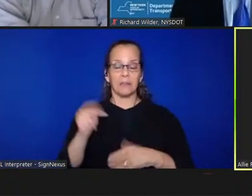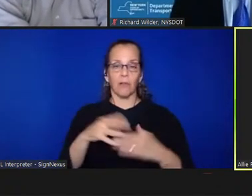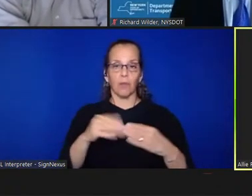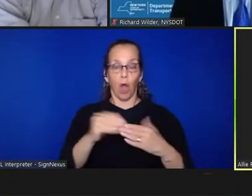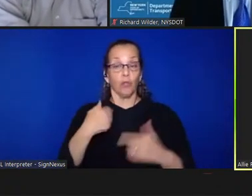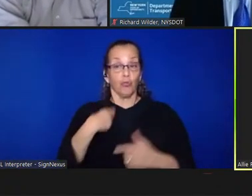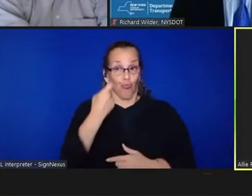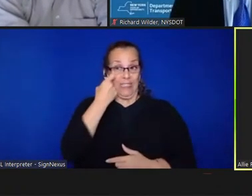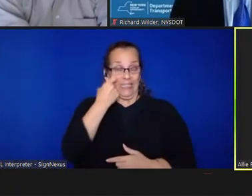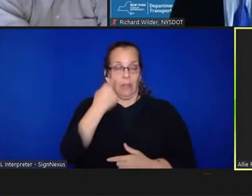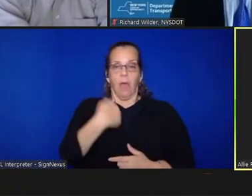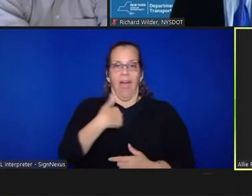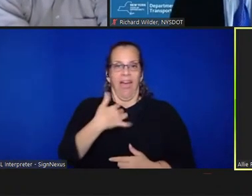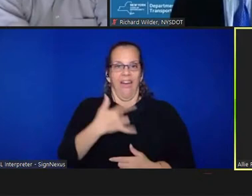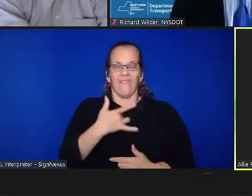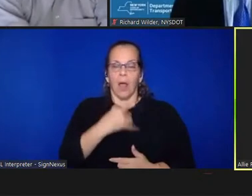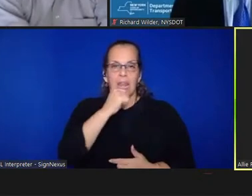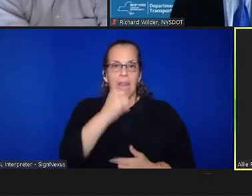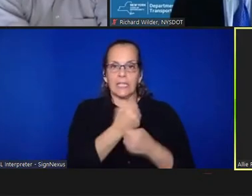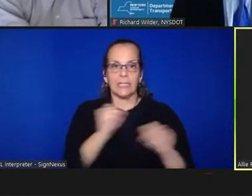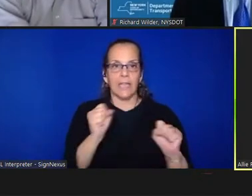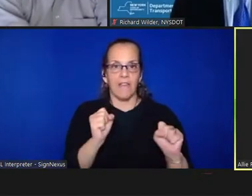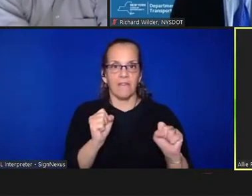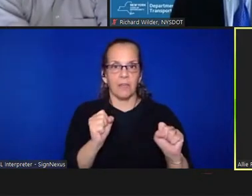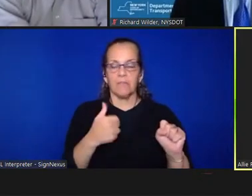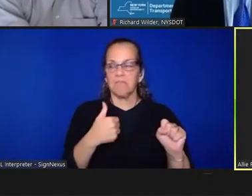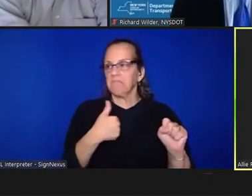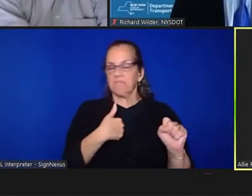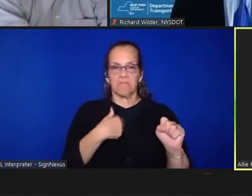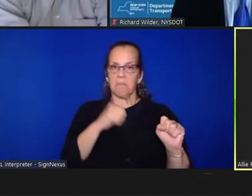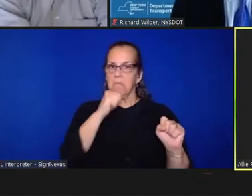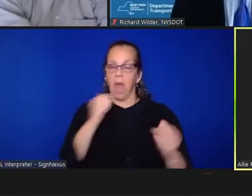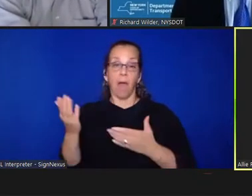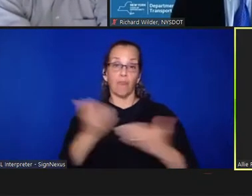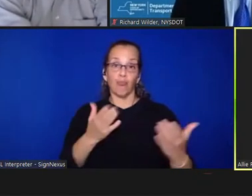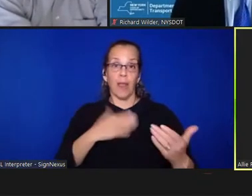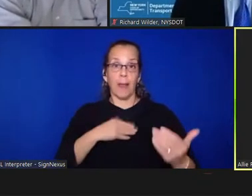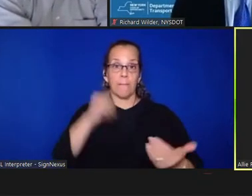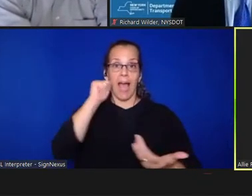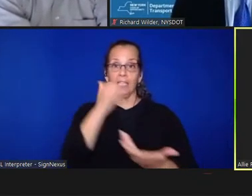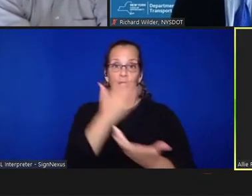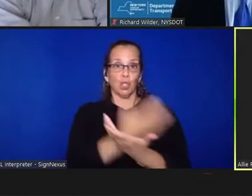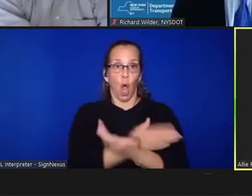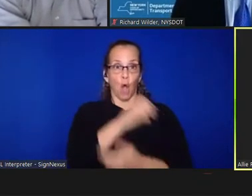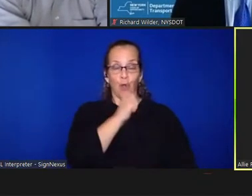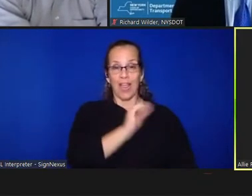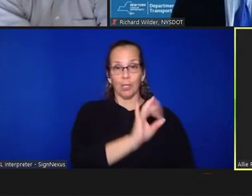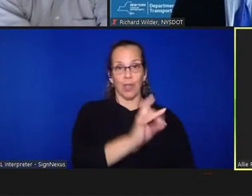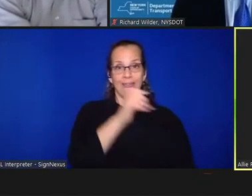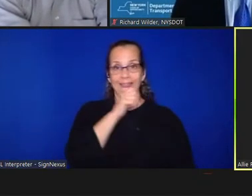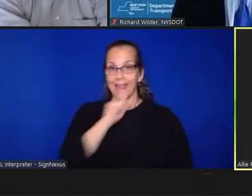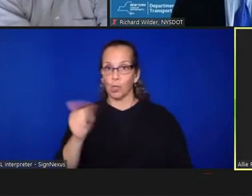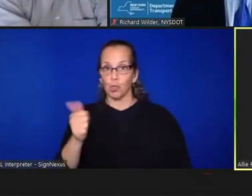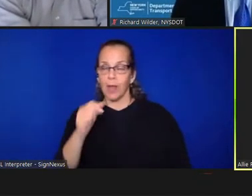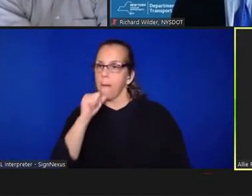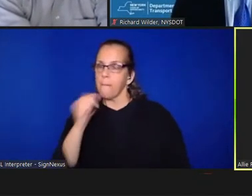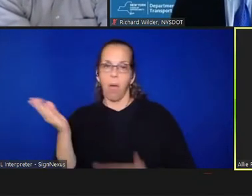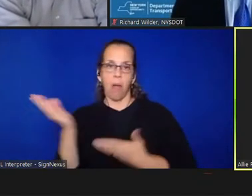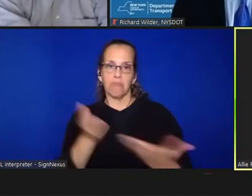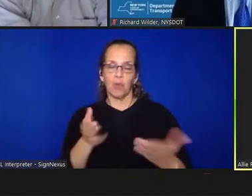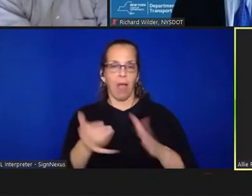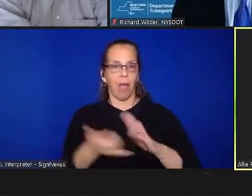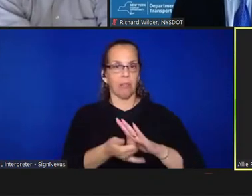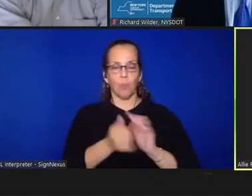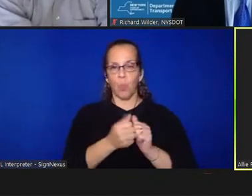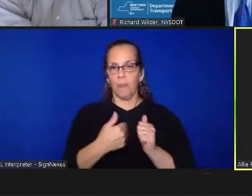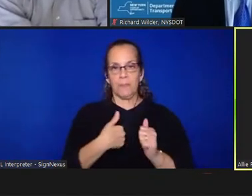on the Subways and I will not be taking them with my 8 and 10 year old daughters until the MTA and Transit Police can properly use